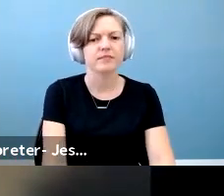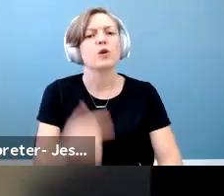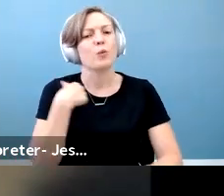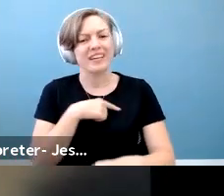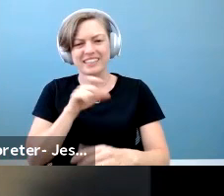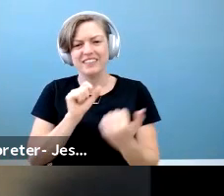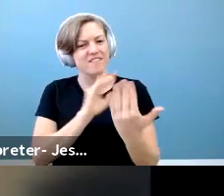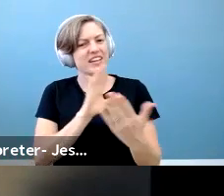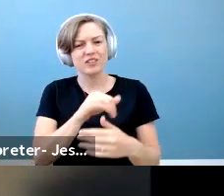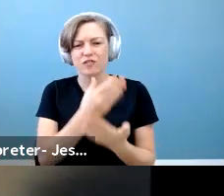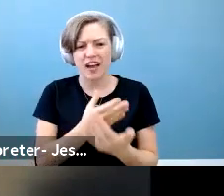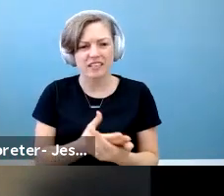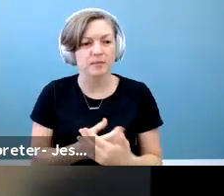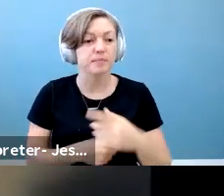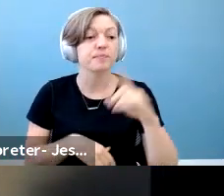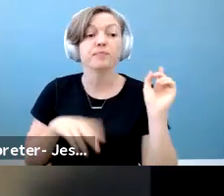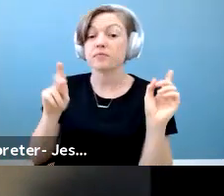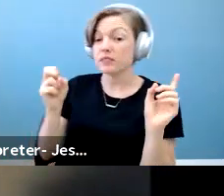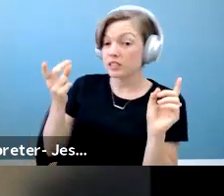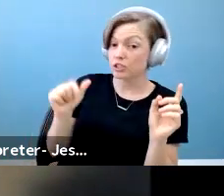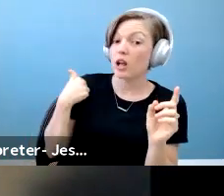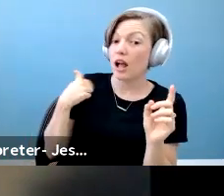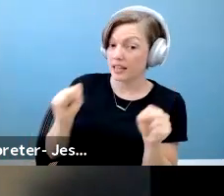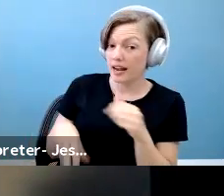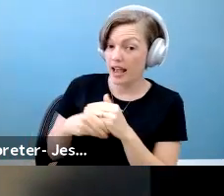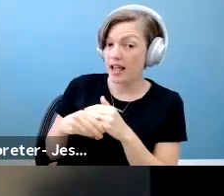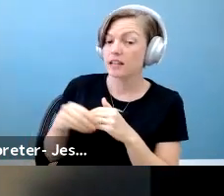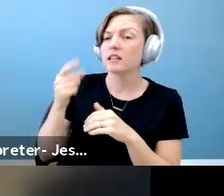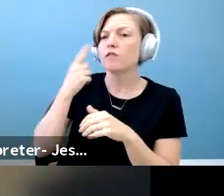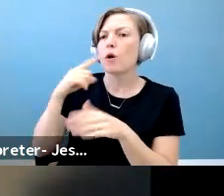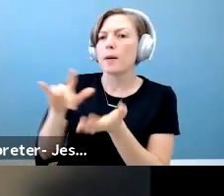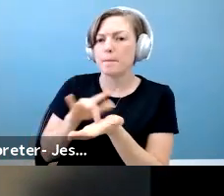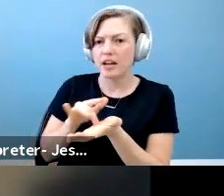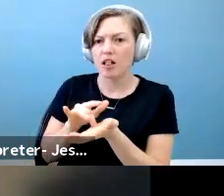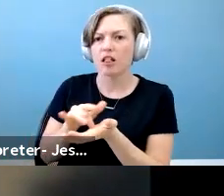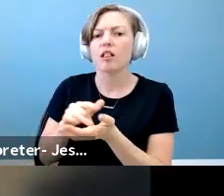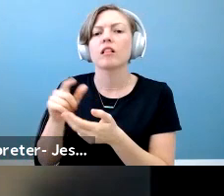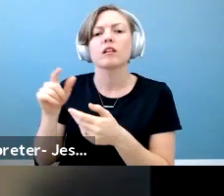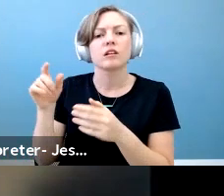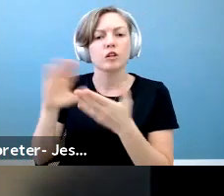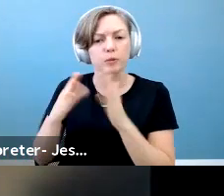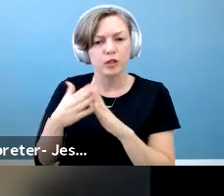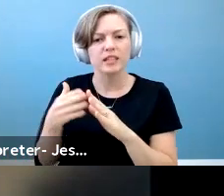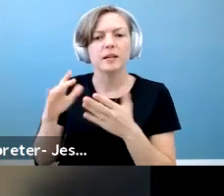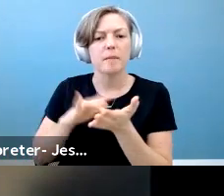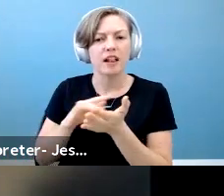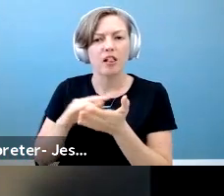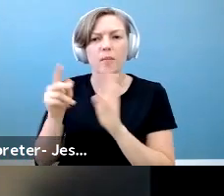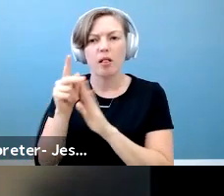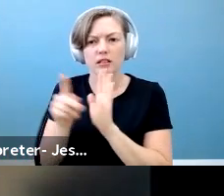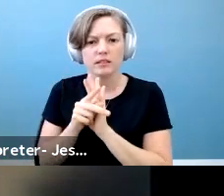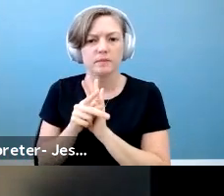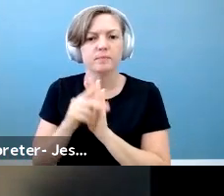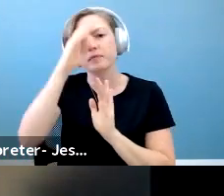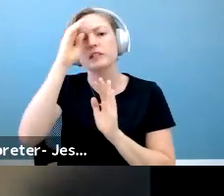If I could just add, you know, we're talking, I think, to a medical community, medical and healthcare policy community. We just had